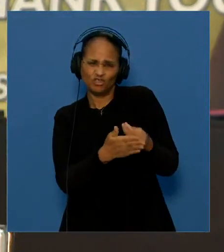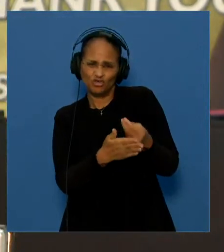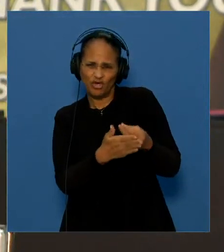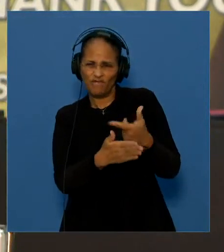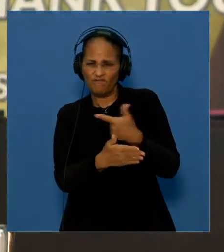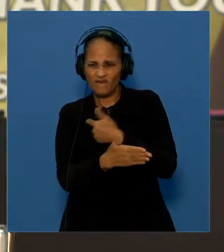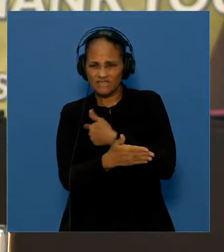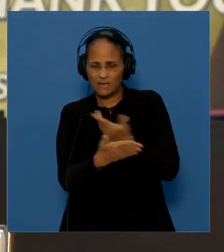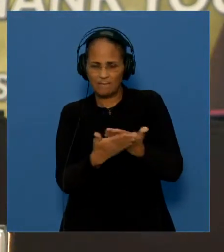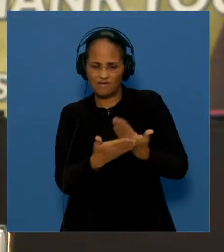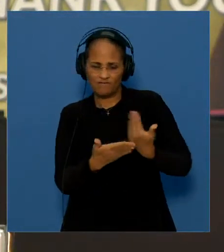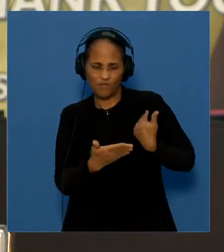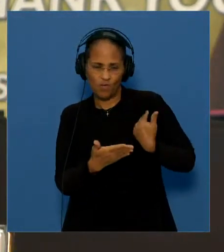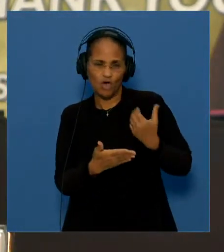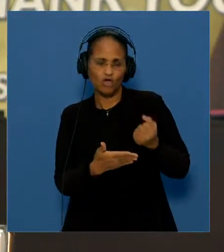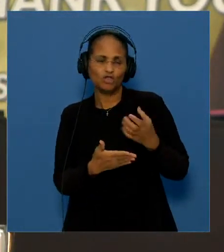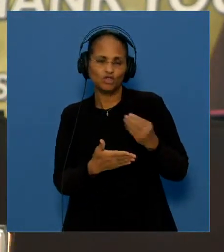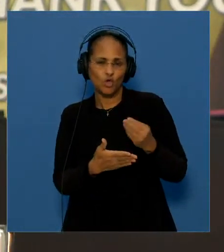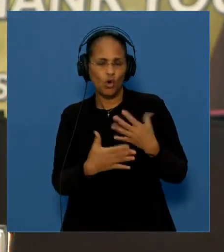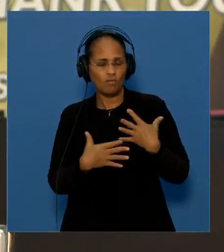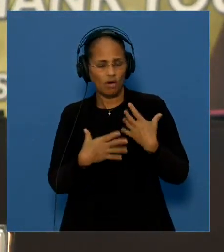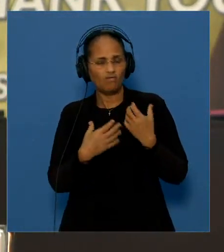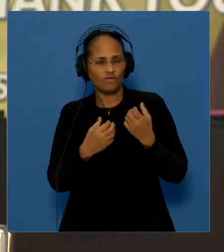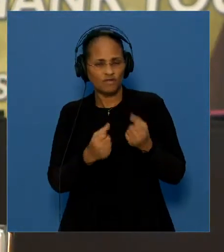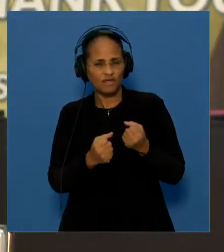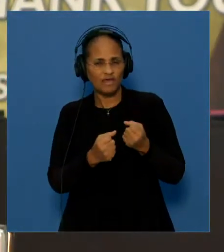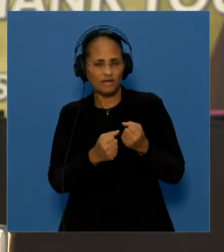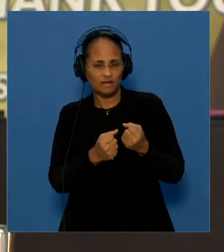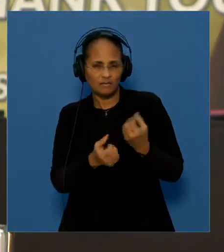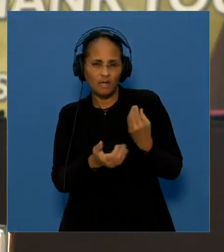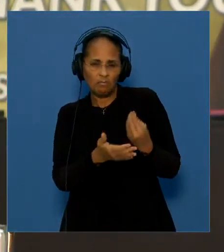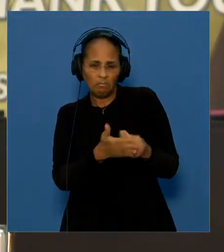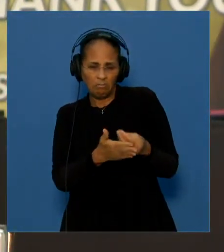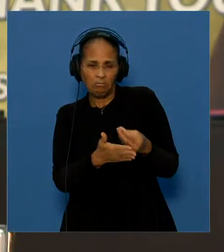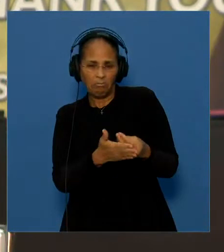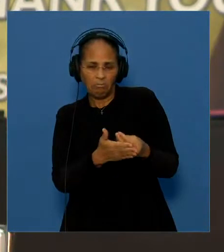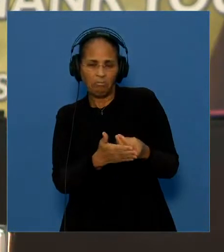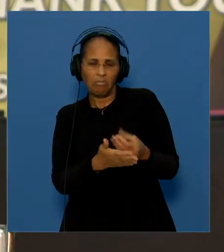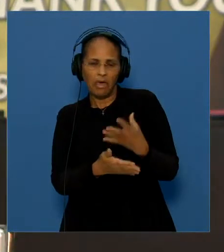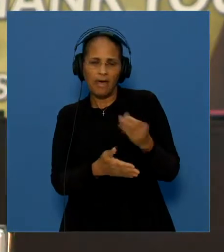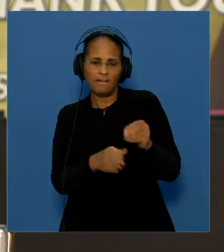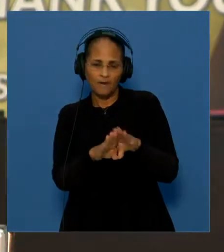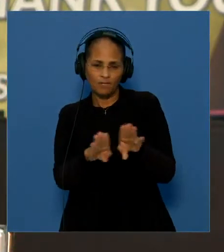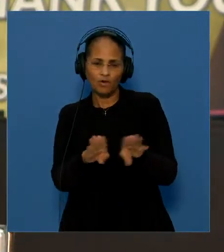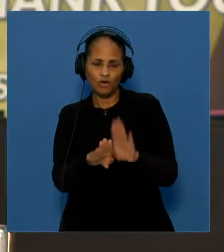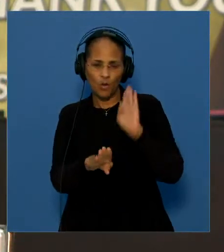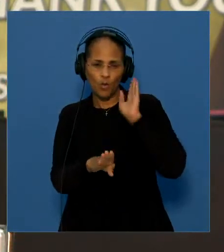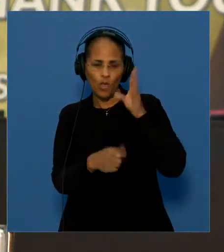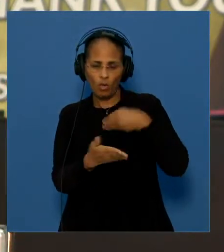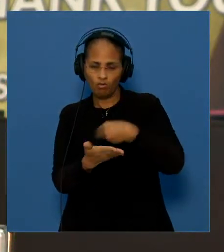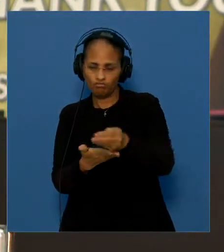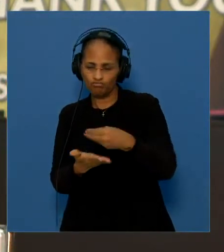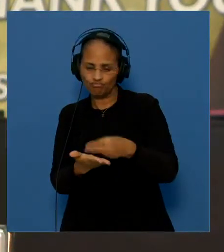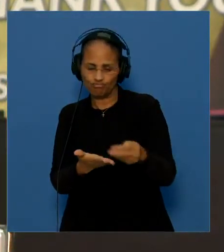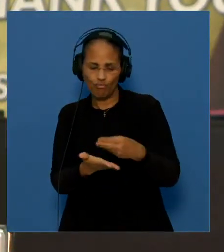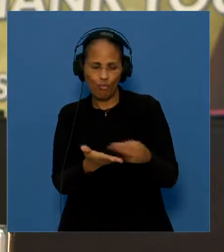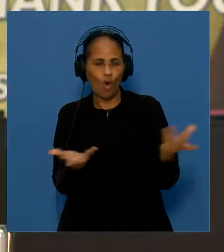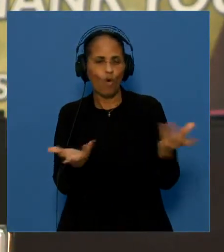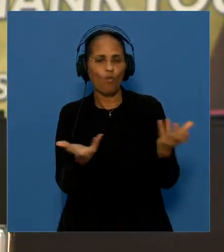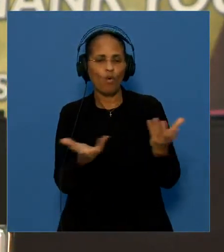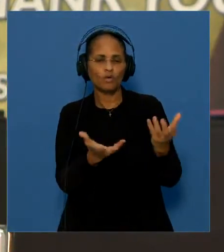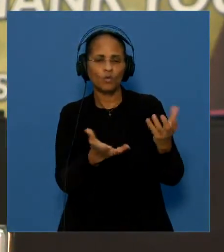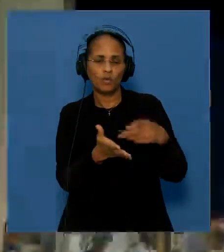very confident that they will be able to secure the vaccines when they become available, and Bermuda will rightly get the distribution that we've paid for.